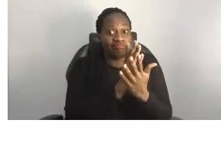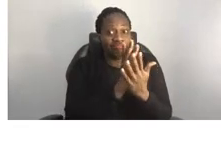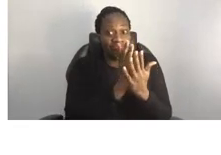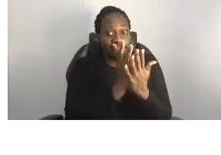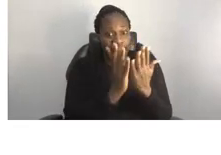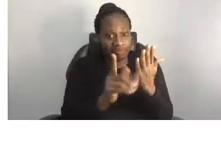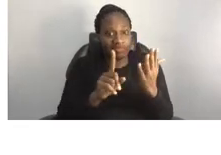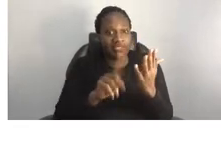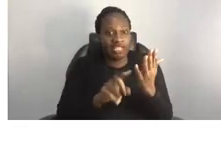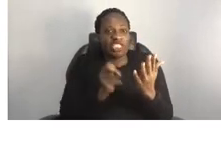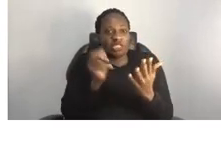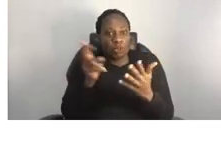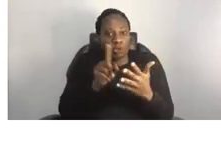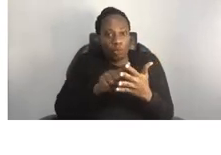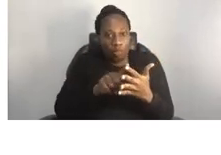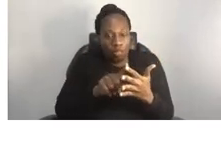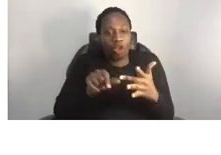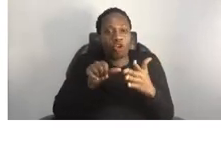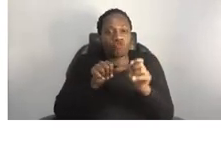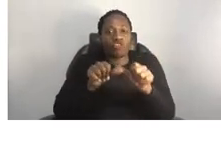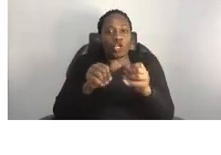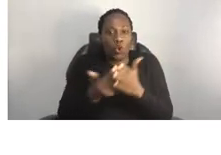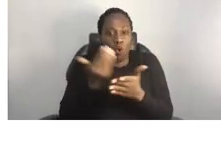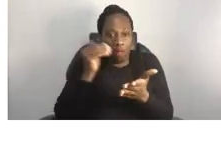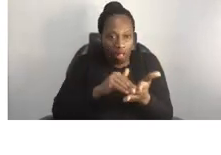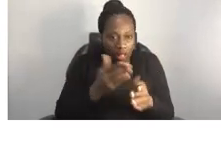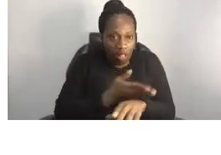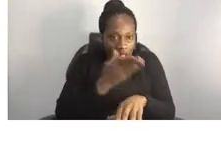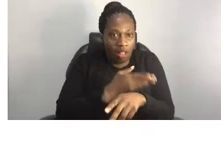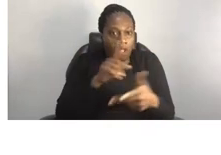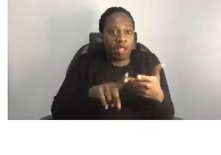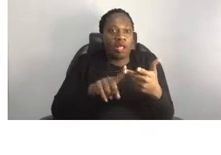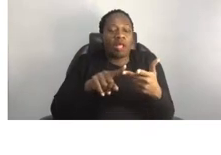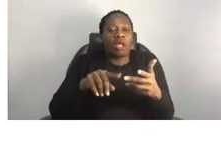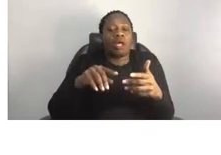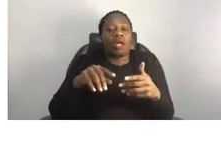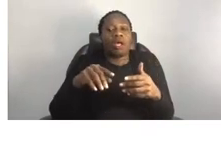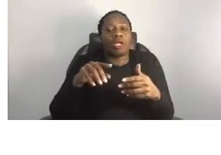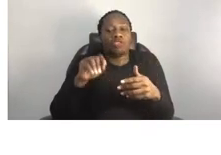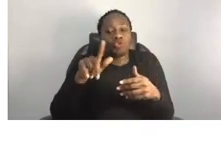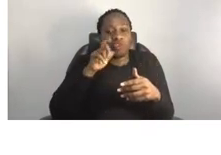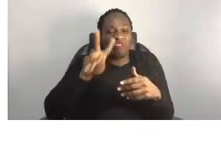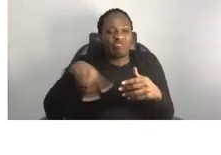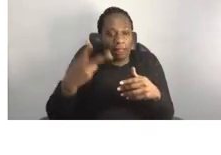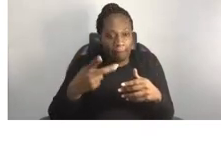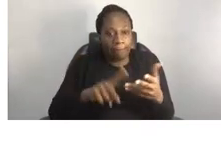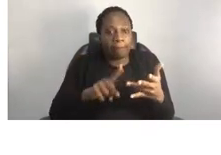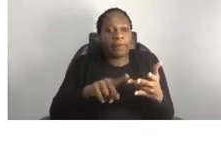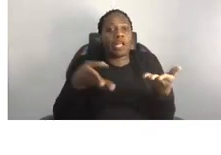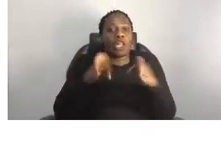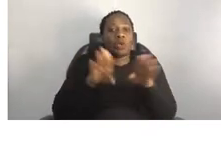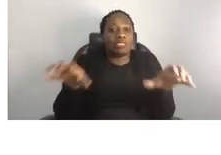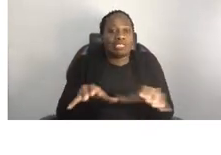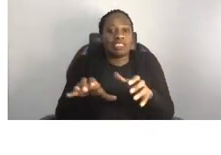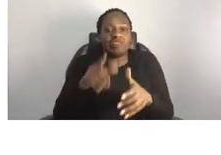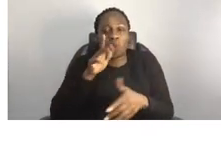about disposable assignments, renewable assignments, and our tool of the week, Flip. And then we're going to end with our closing activity and a